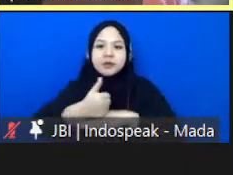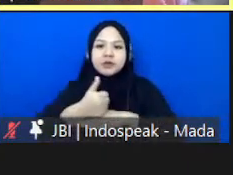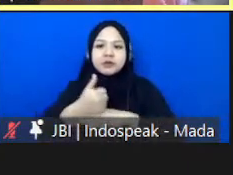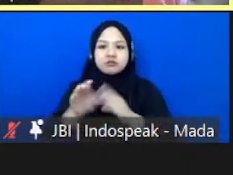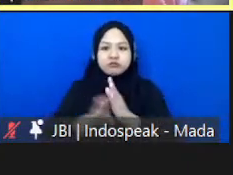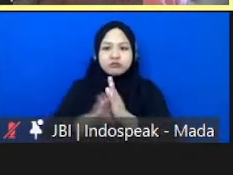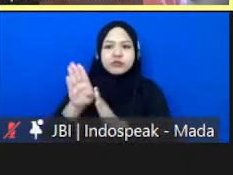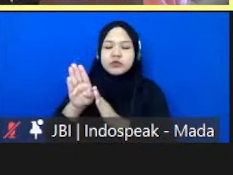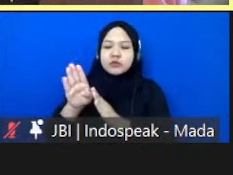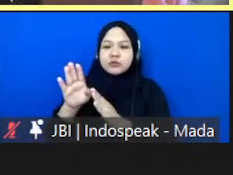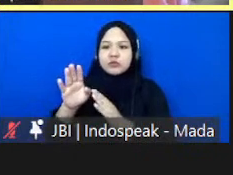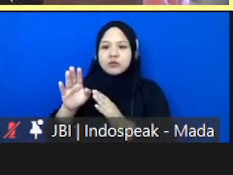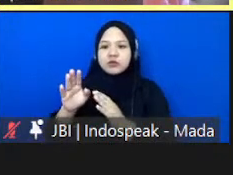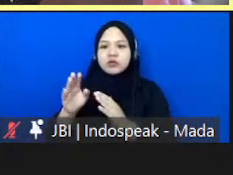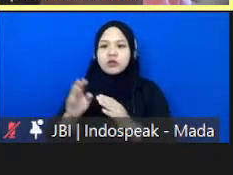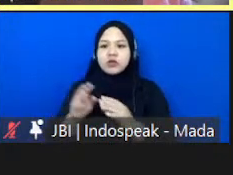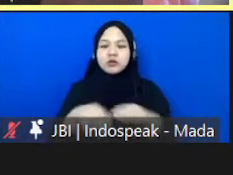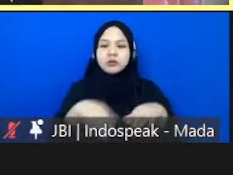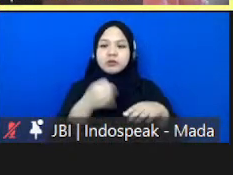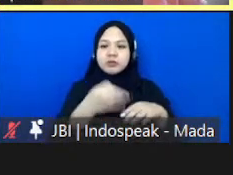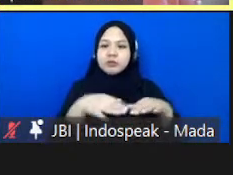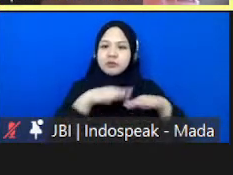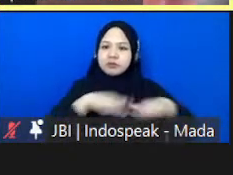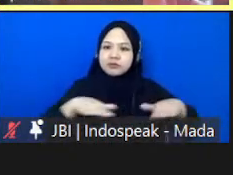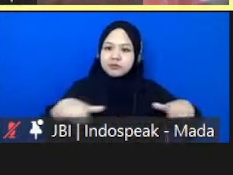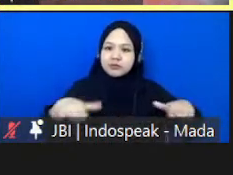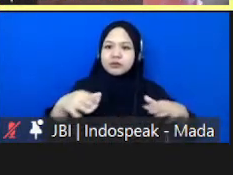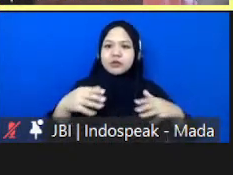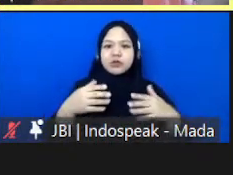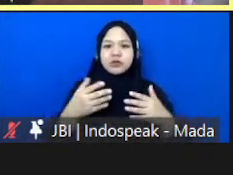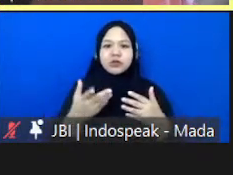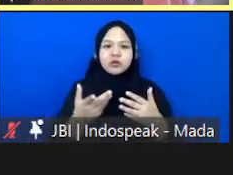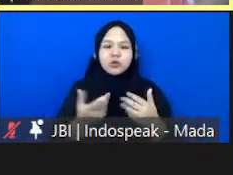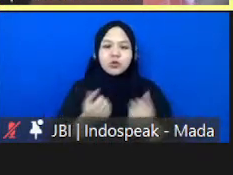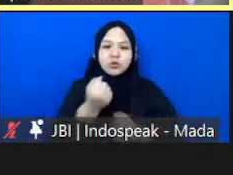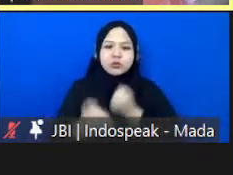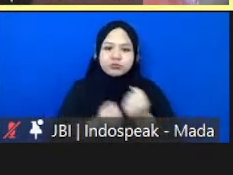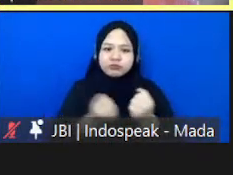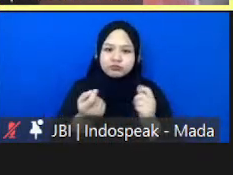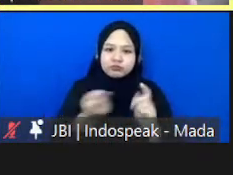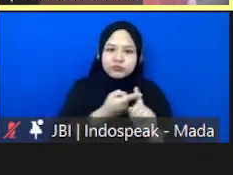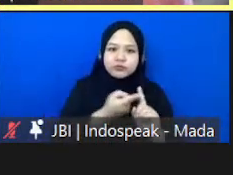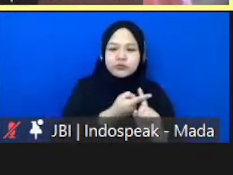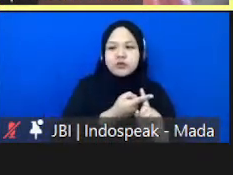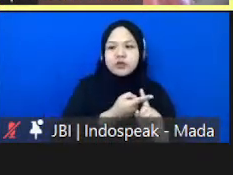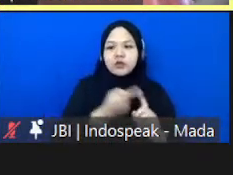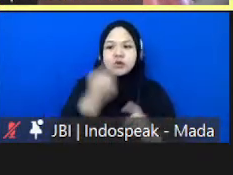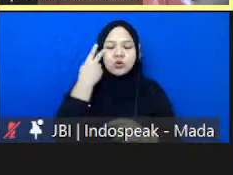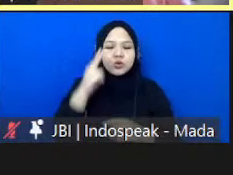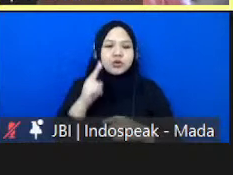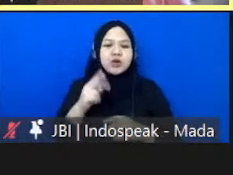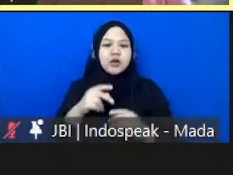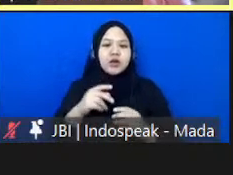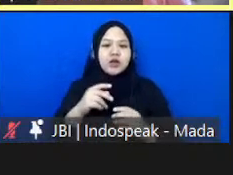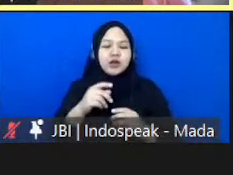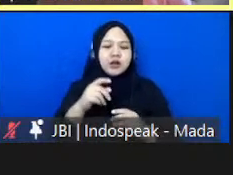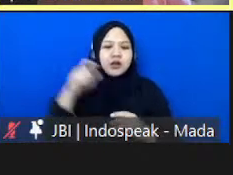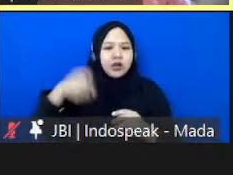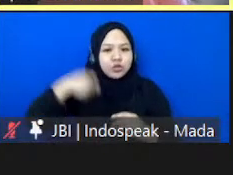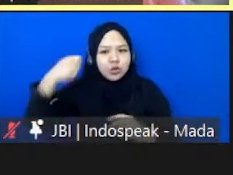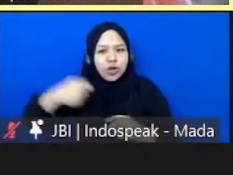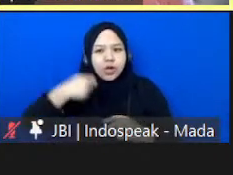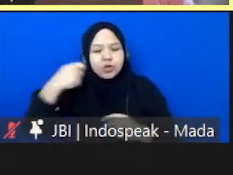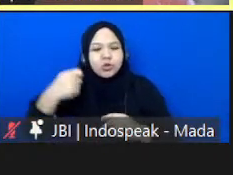elements, populist elites and popular forces. They're the key actors